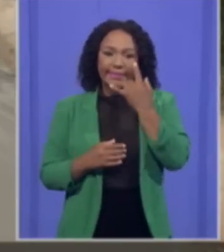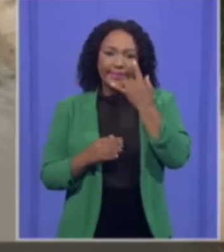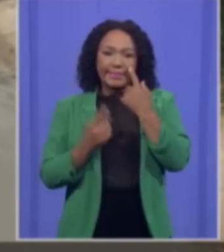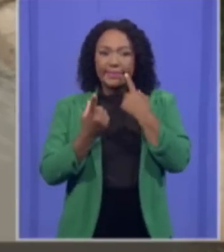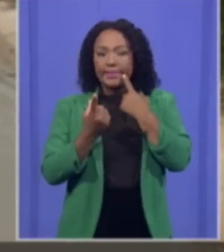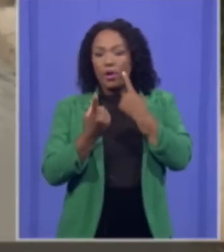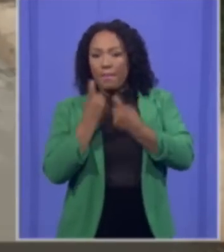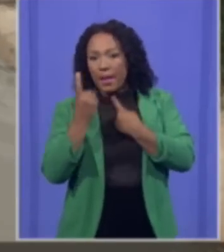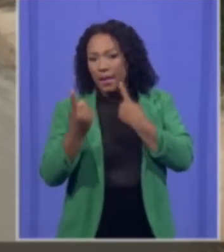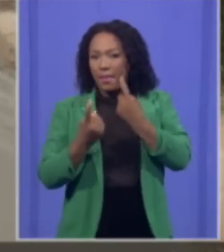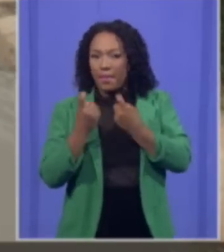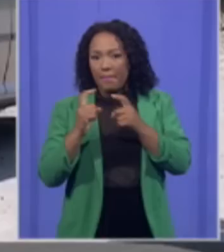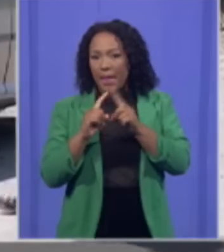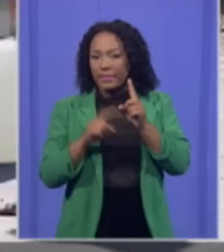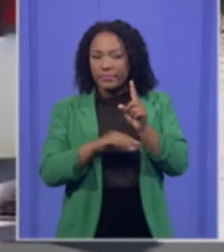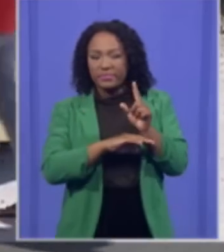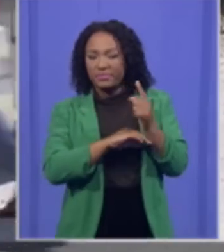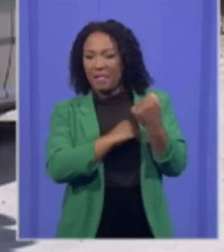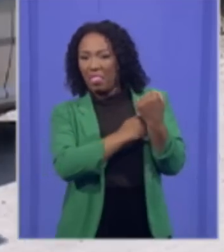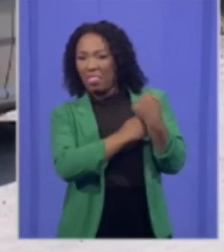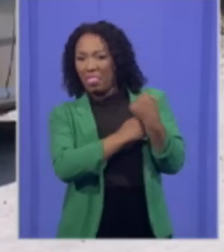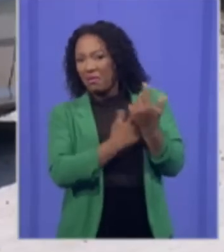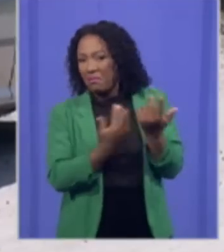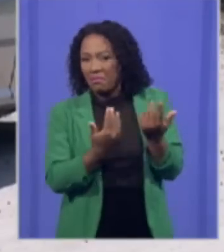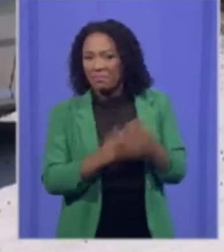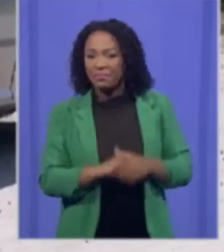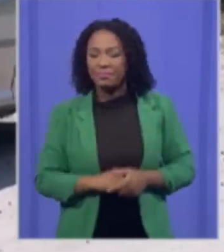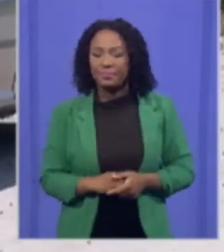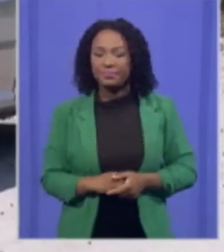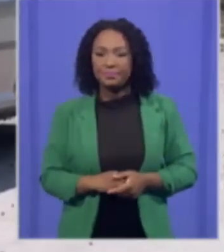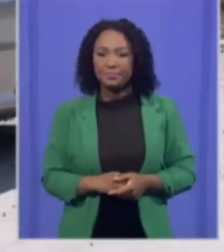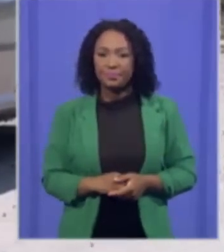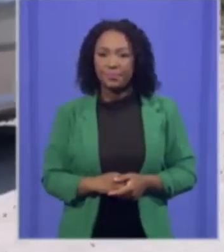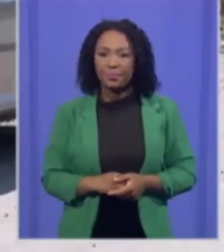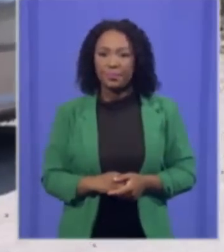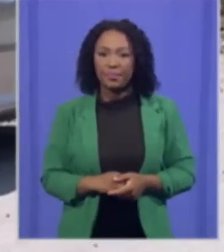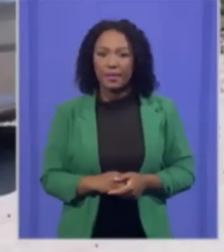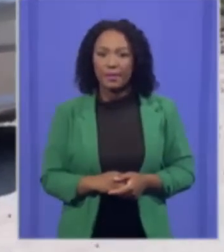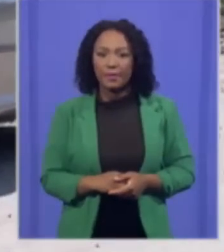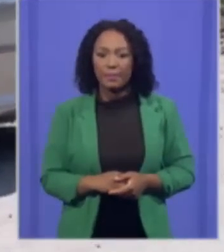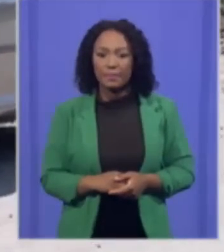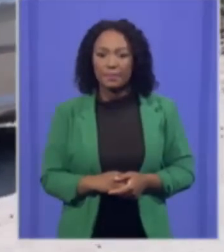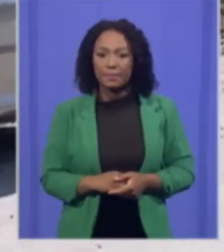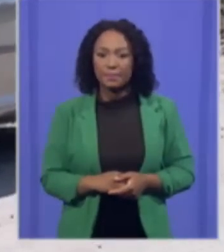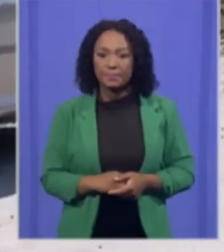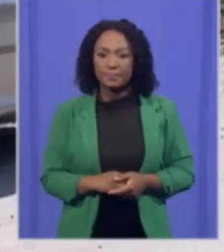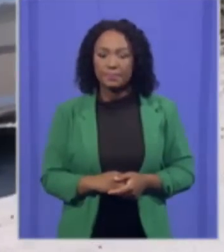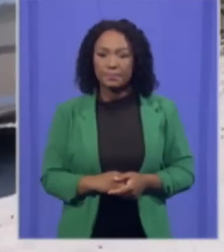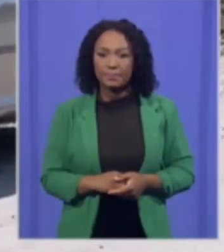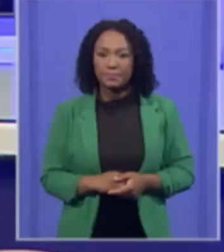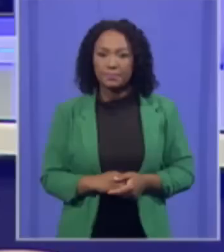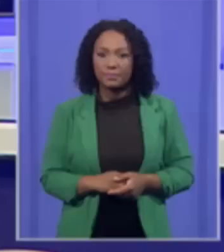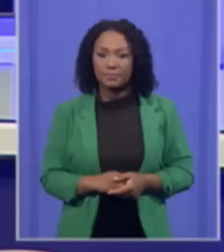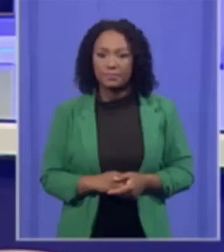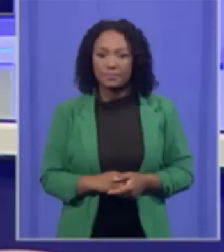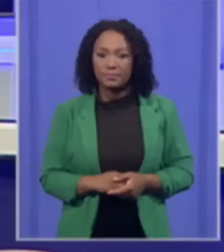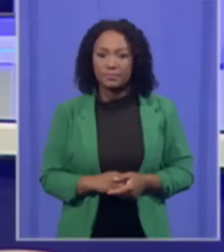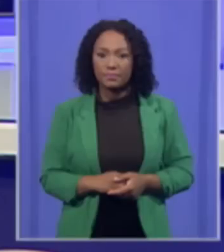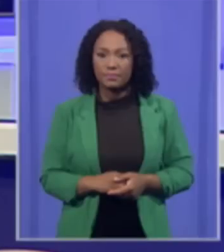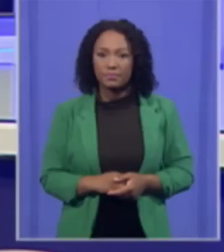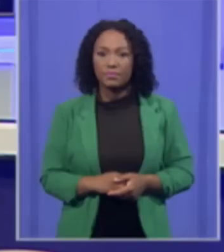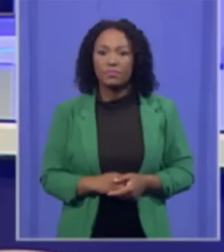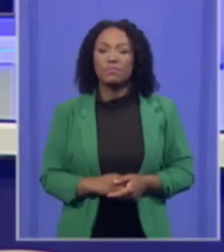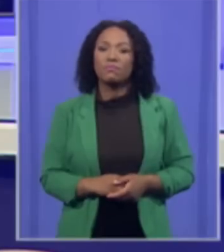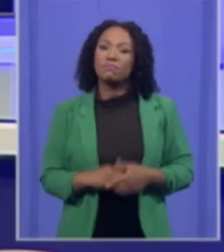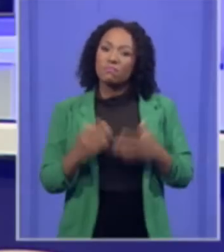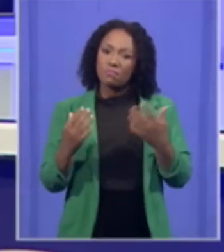sa utlwahale. Makgala Masiteng, Lefapheng la Ditaba ho SABC Bloemfontein. Bjalo